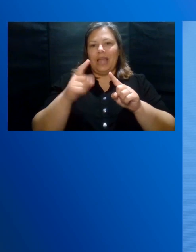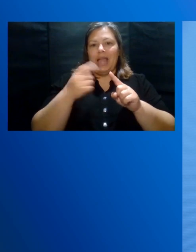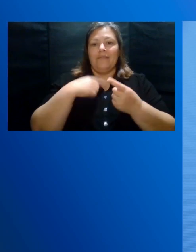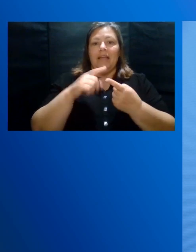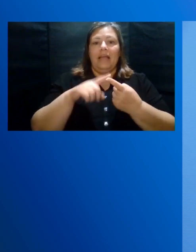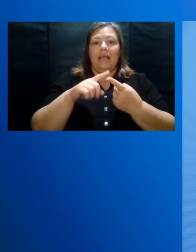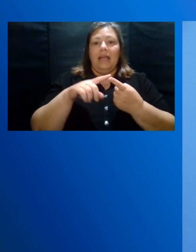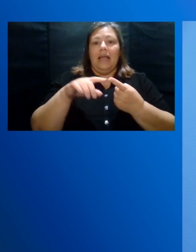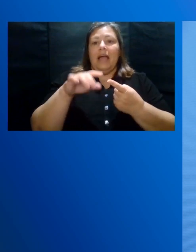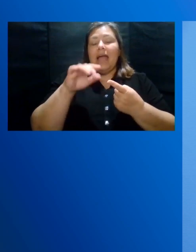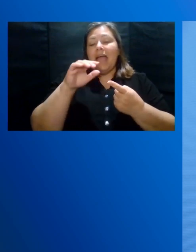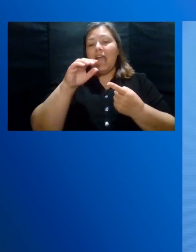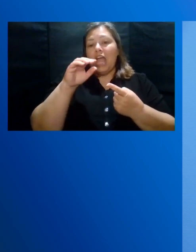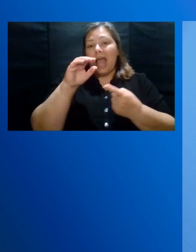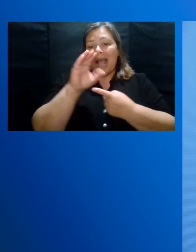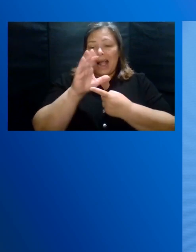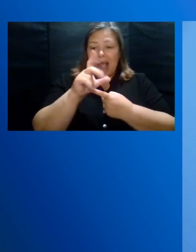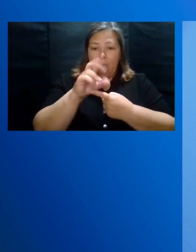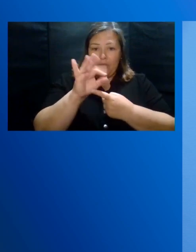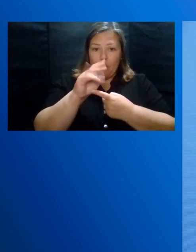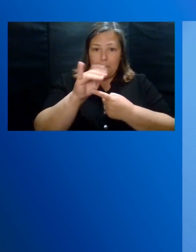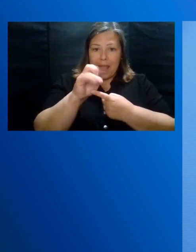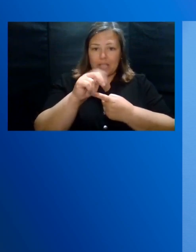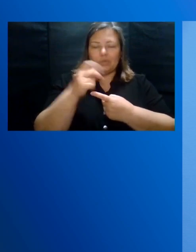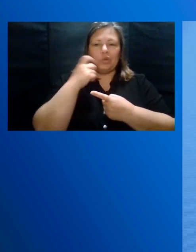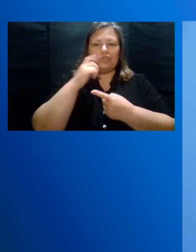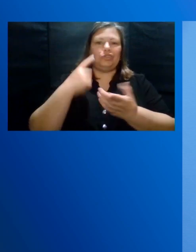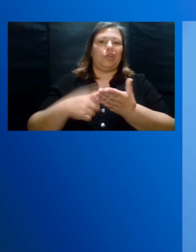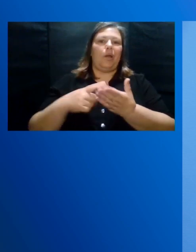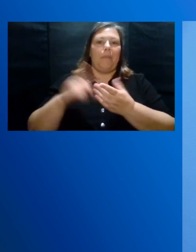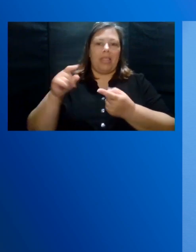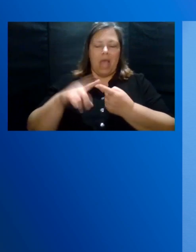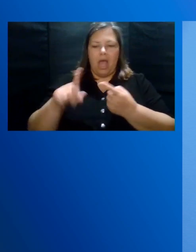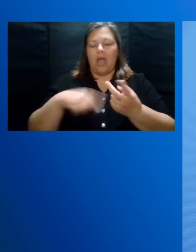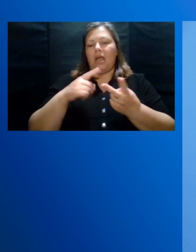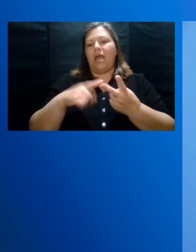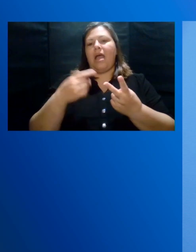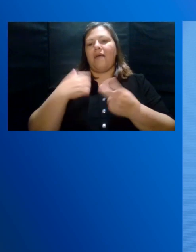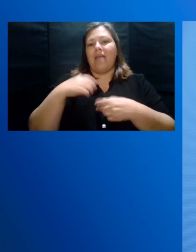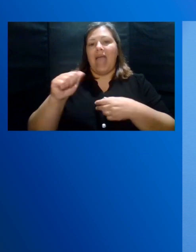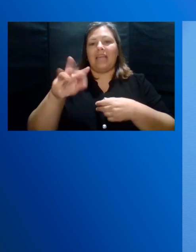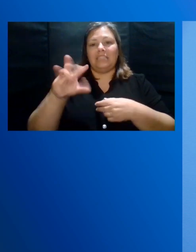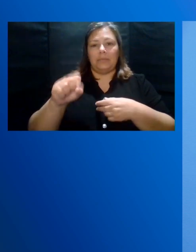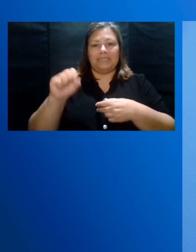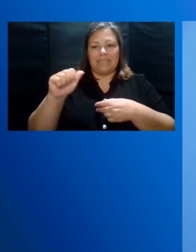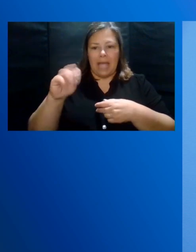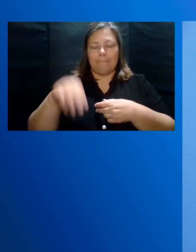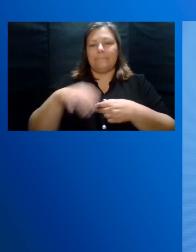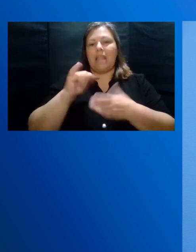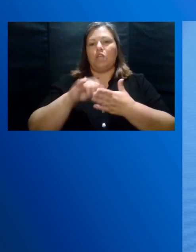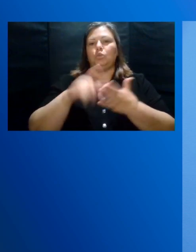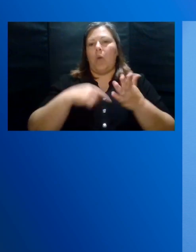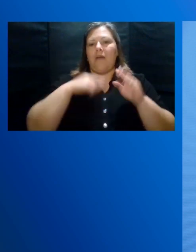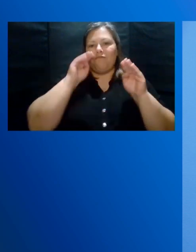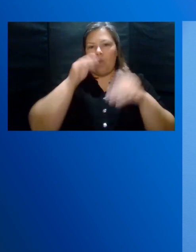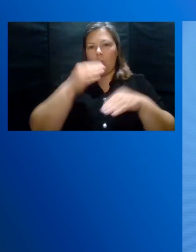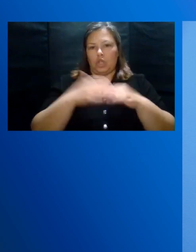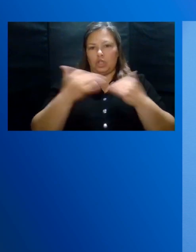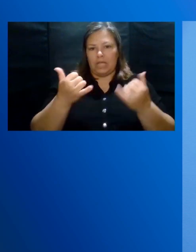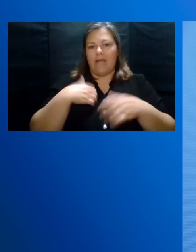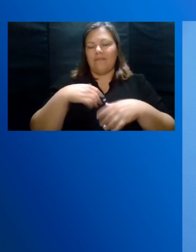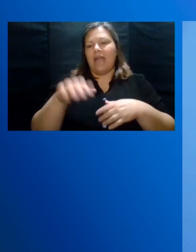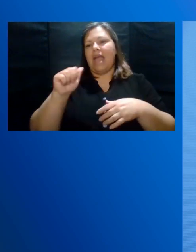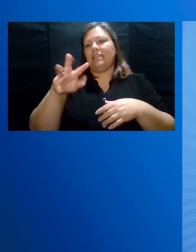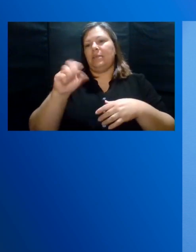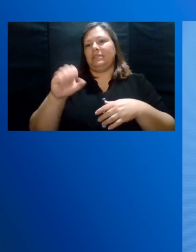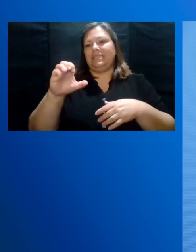AWS, we have CloudFormation, which you've heard of. In fact, we just had a question about it. We have AWS SAM, which is what I'll be focusing on today. We have AWS